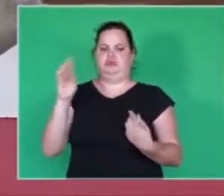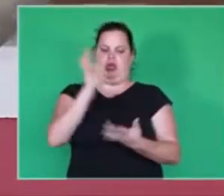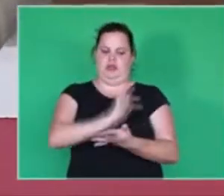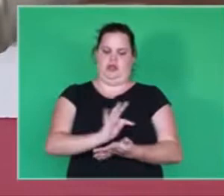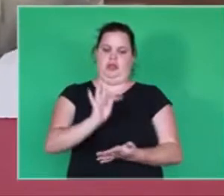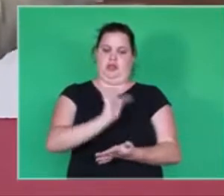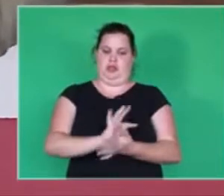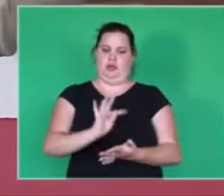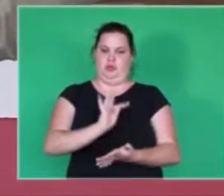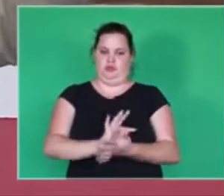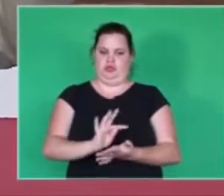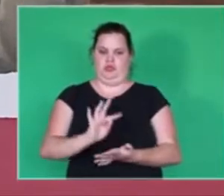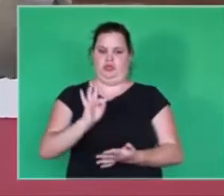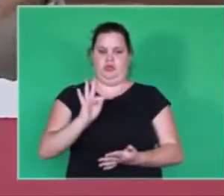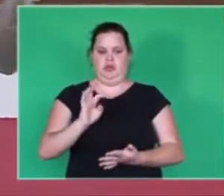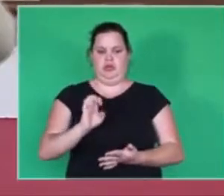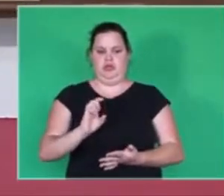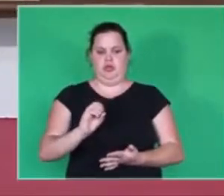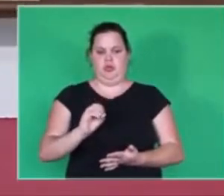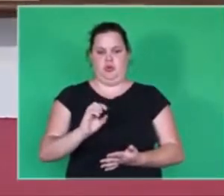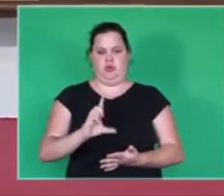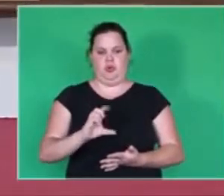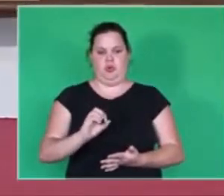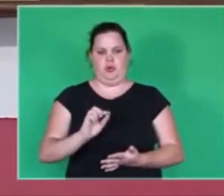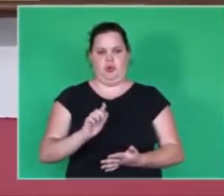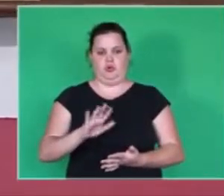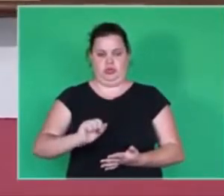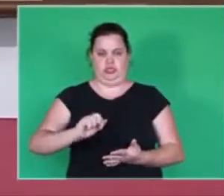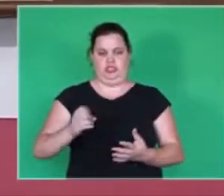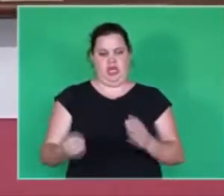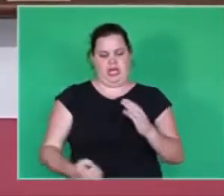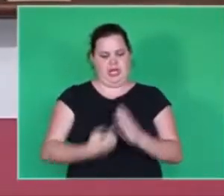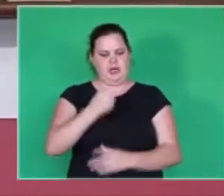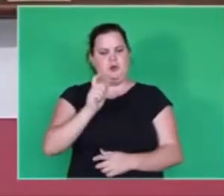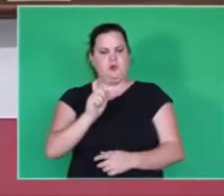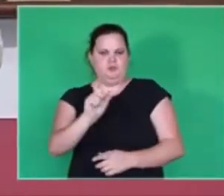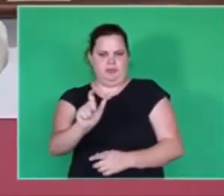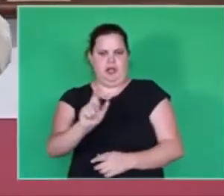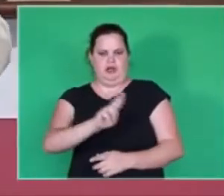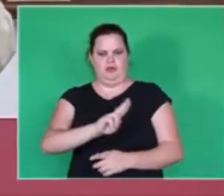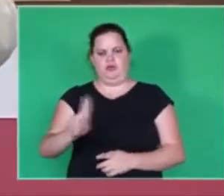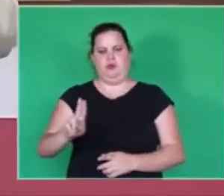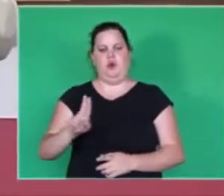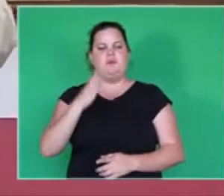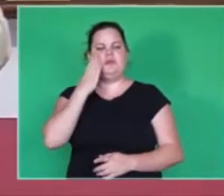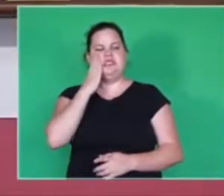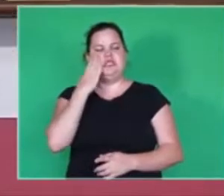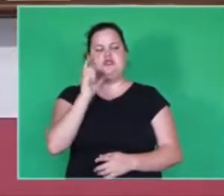Theology, which emerged at that time, it was